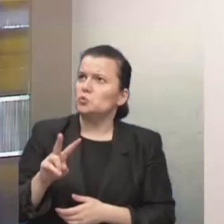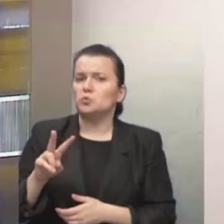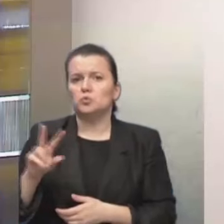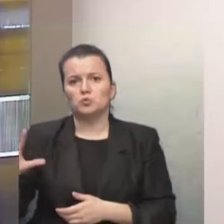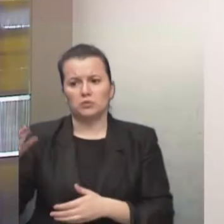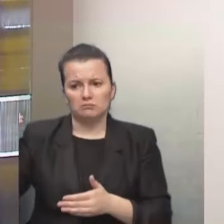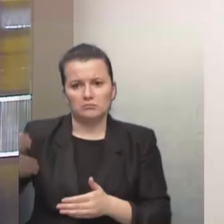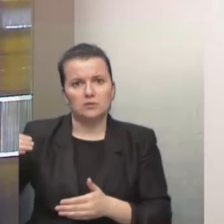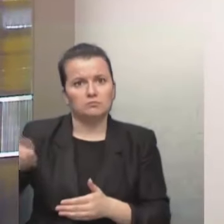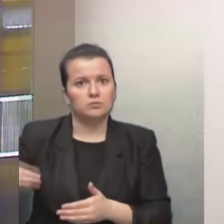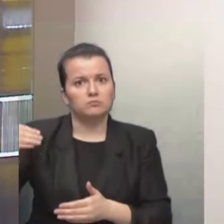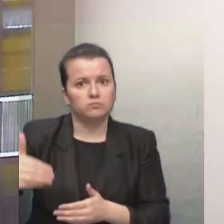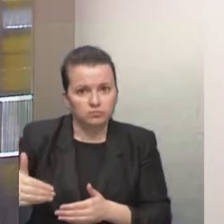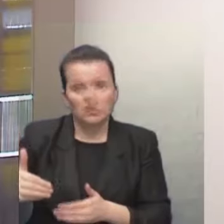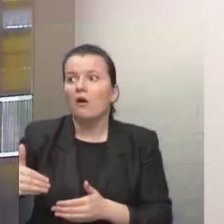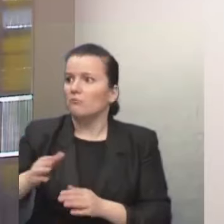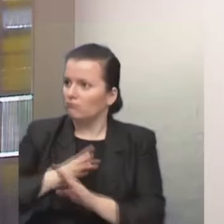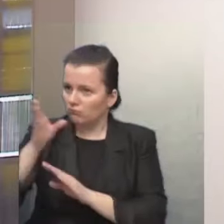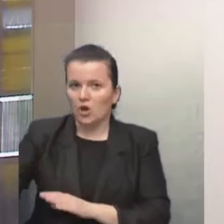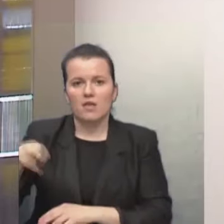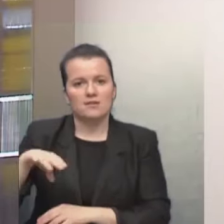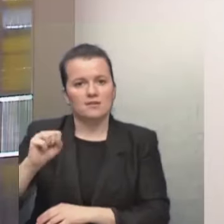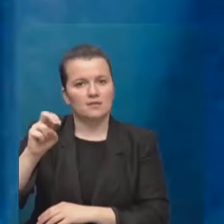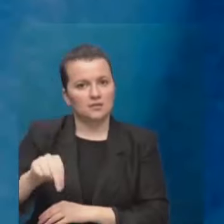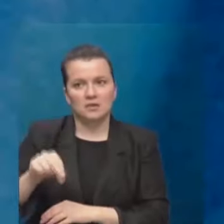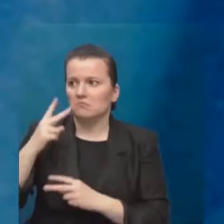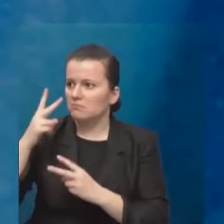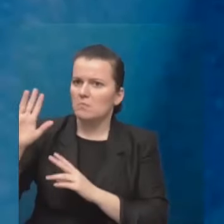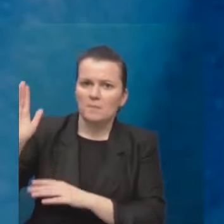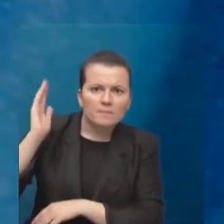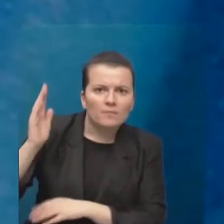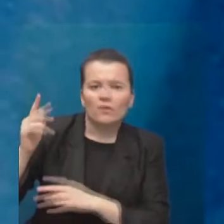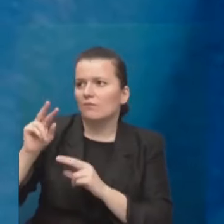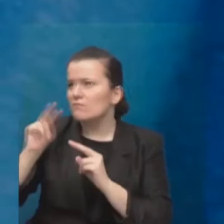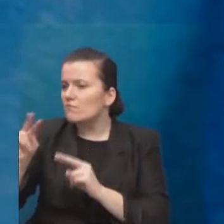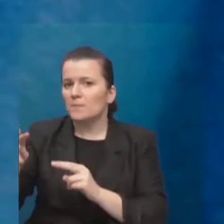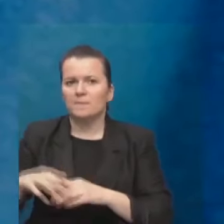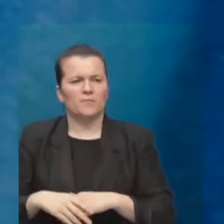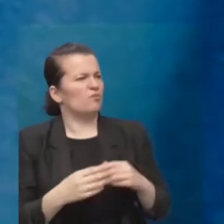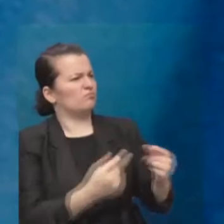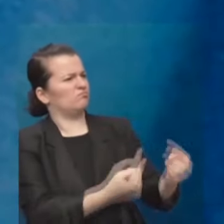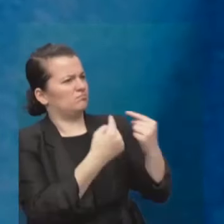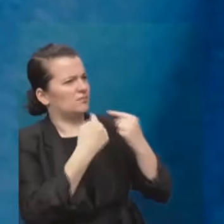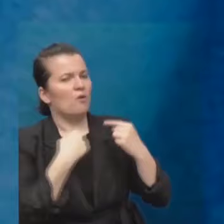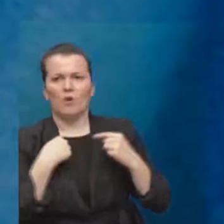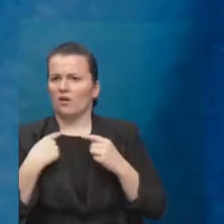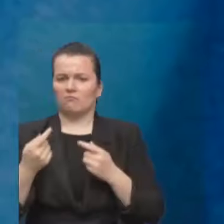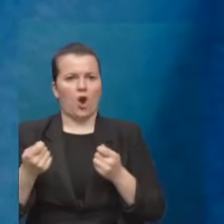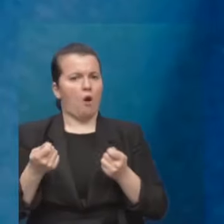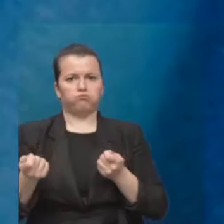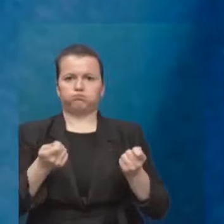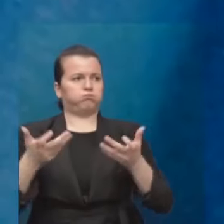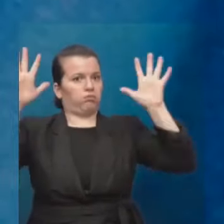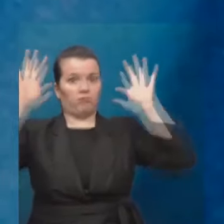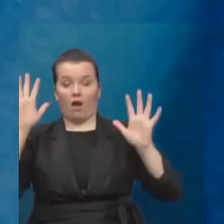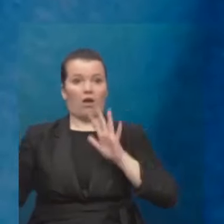lengthy sessions. And so I don't know what gives you the idea that we're losing control. And in fact, the question doesn't make